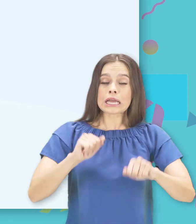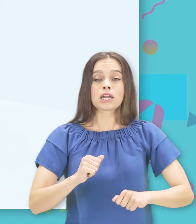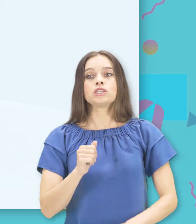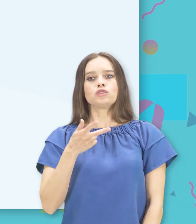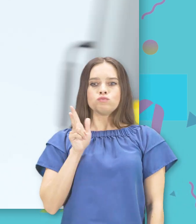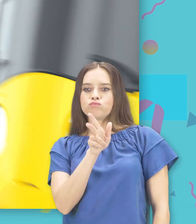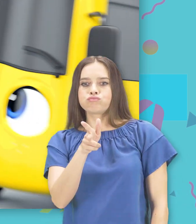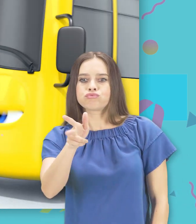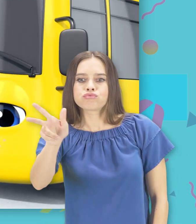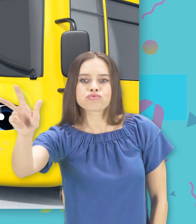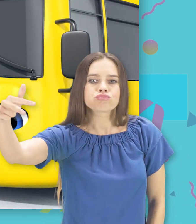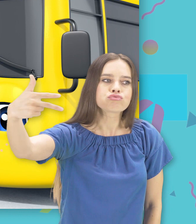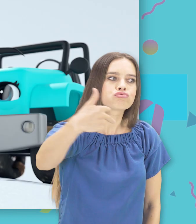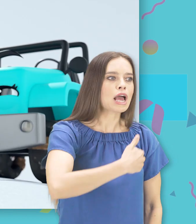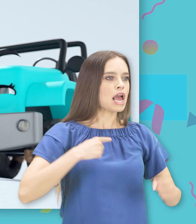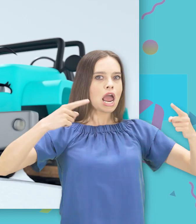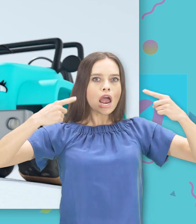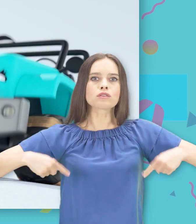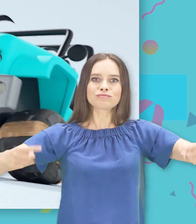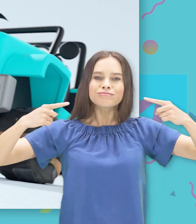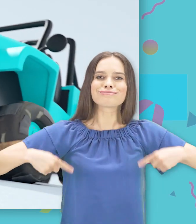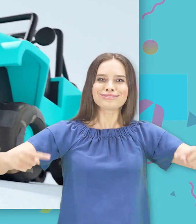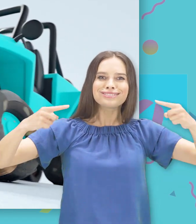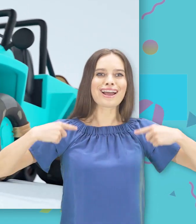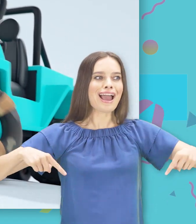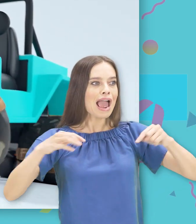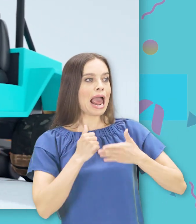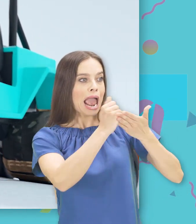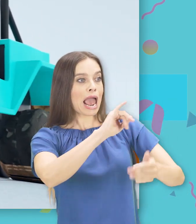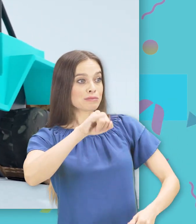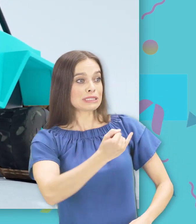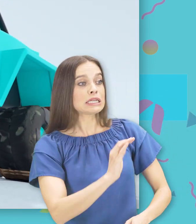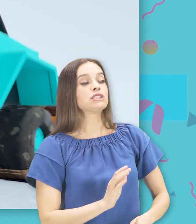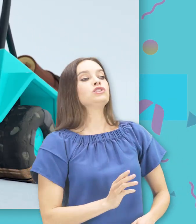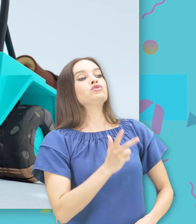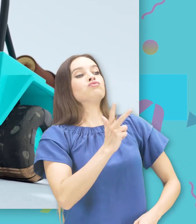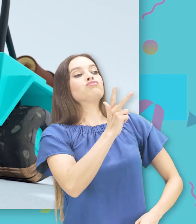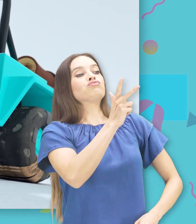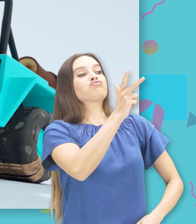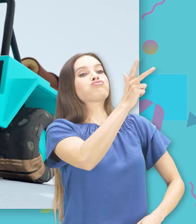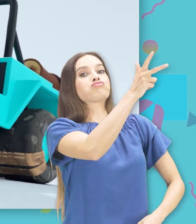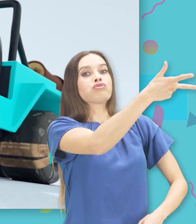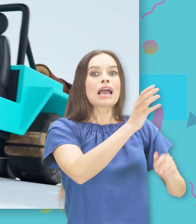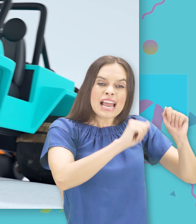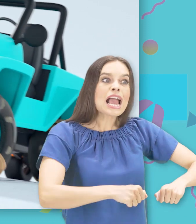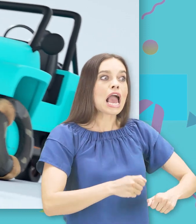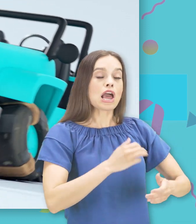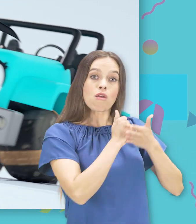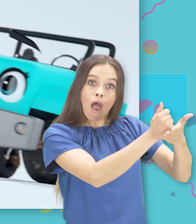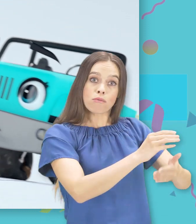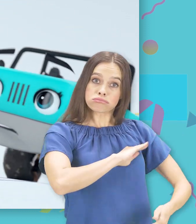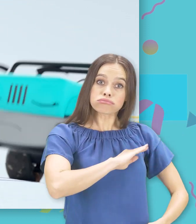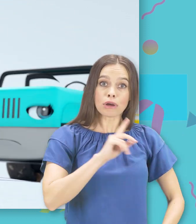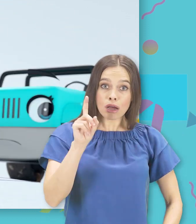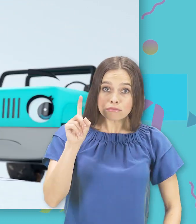turn around. Make your wheels spin round and around. And help Jesse up to the top of the hill. Can you help her, Buster